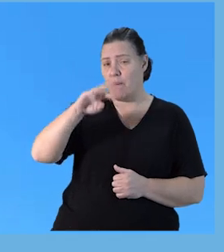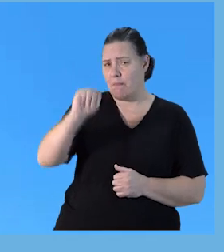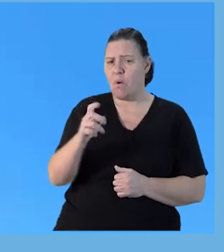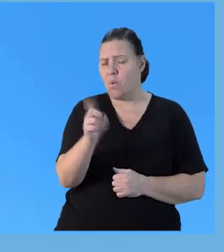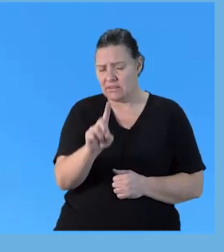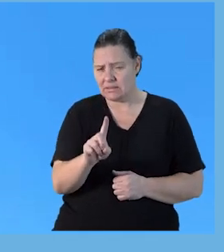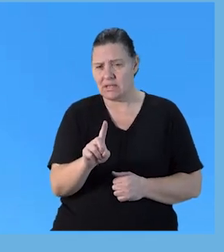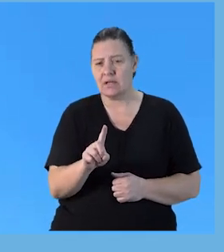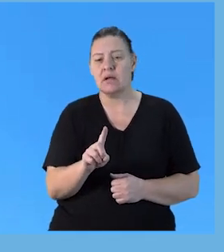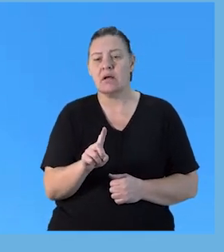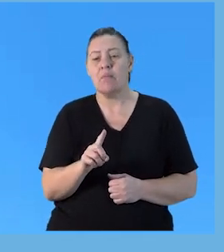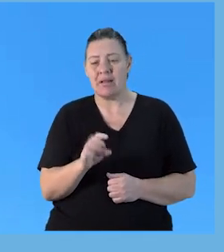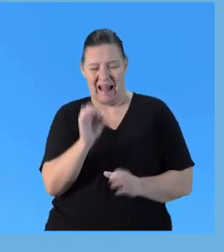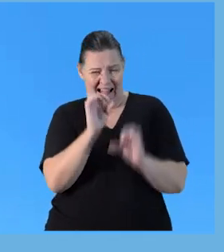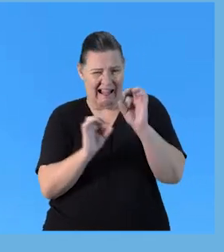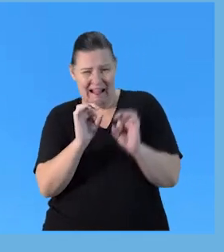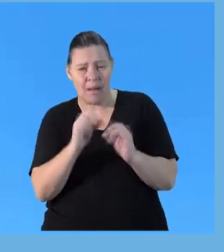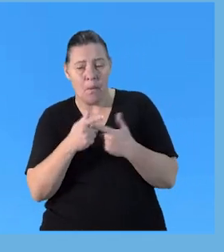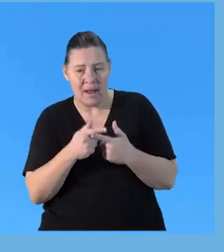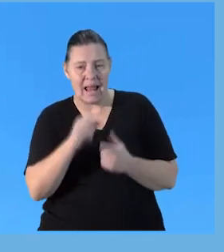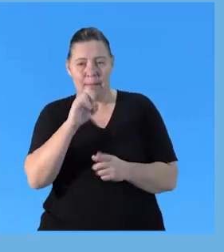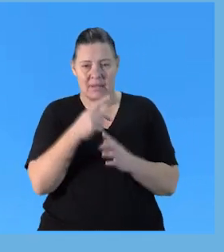is our closed